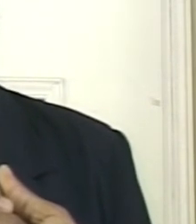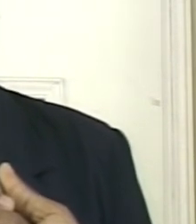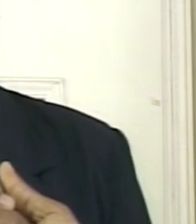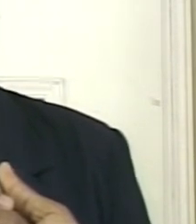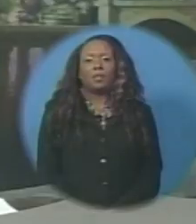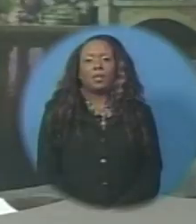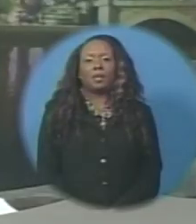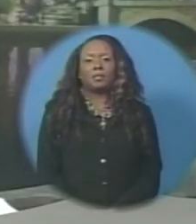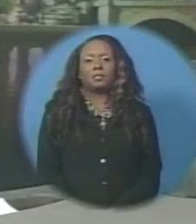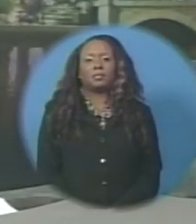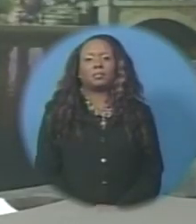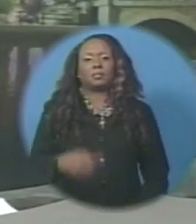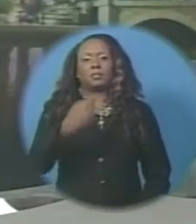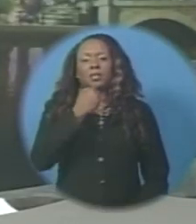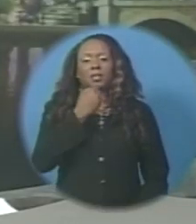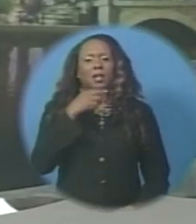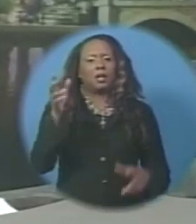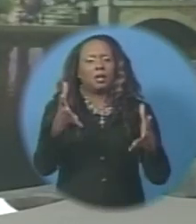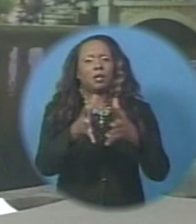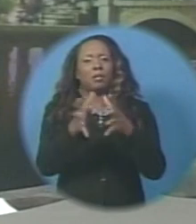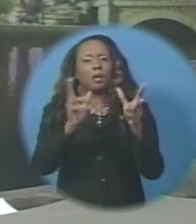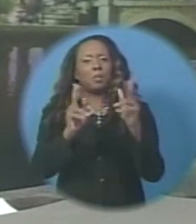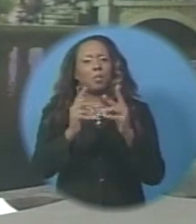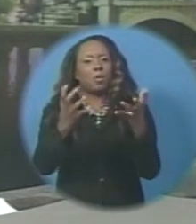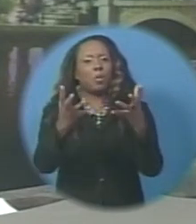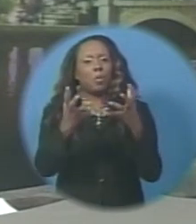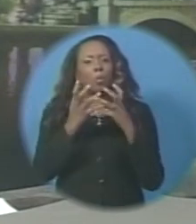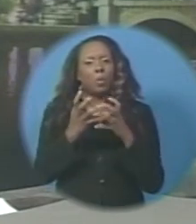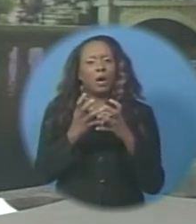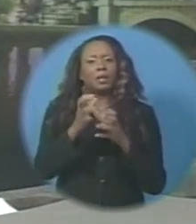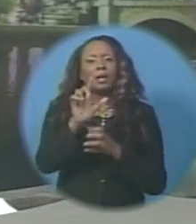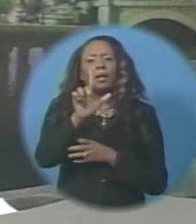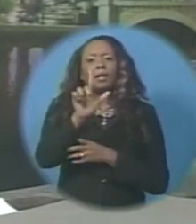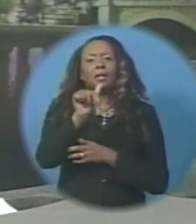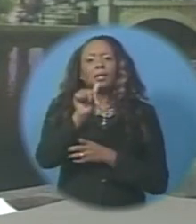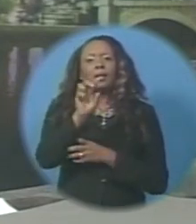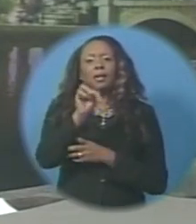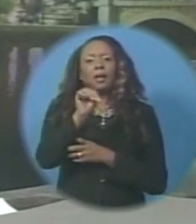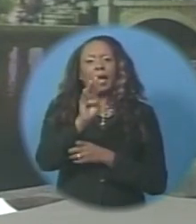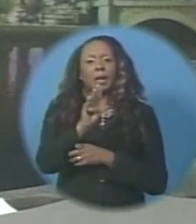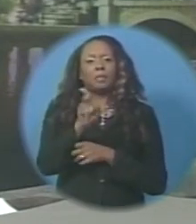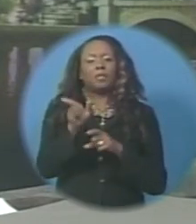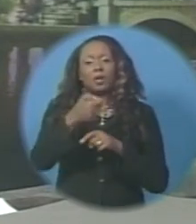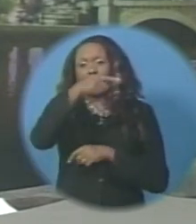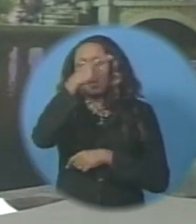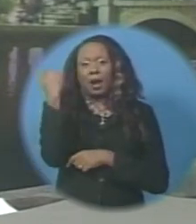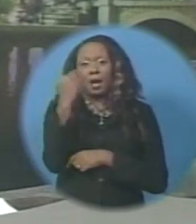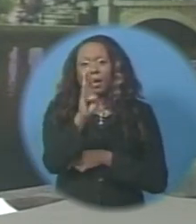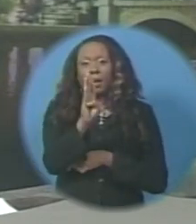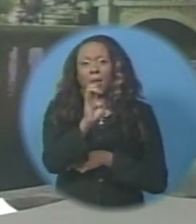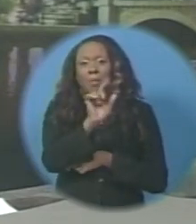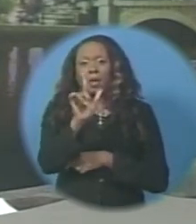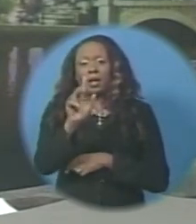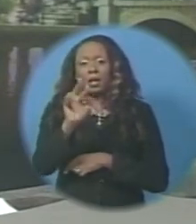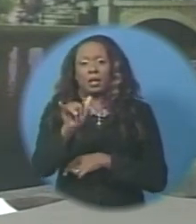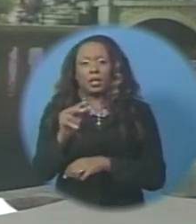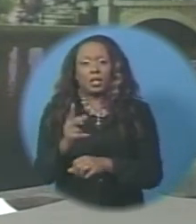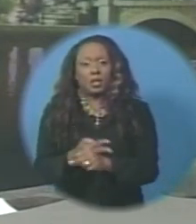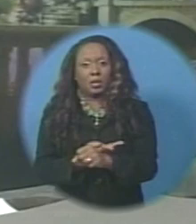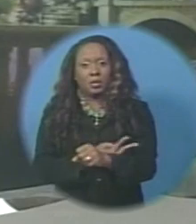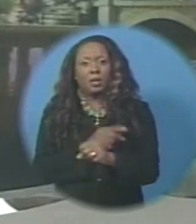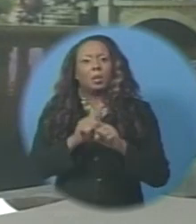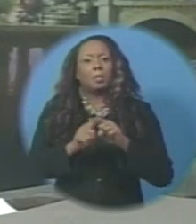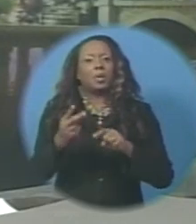neglect. Meanwhile, Mr. Paul says the demand for lamb from the black belly sheep is higher than its supply, but he says